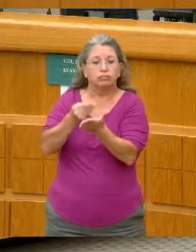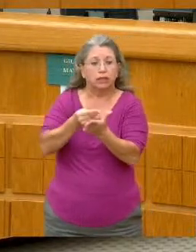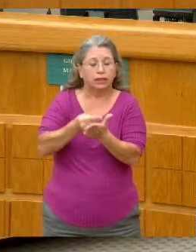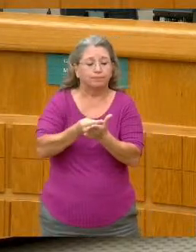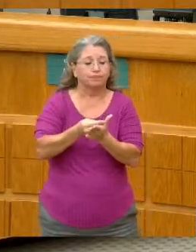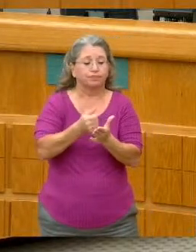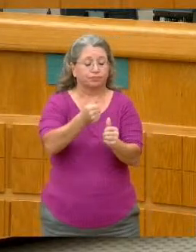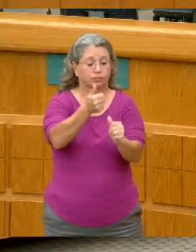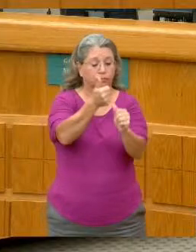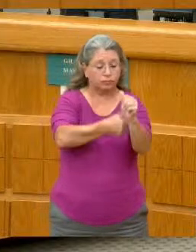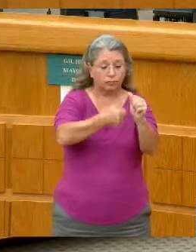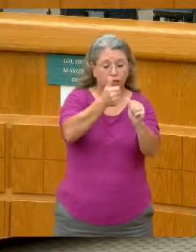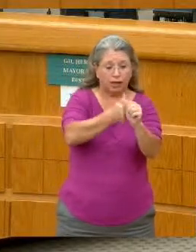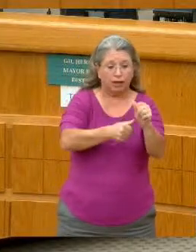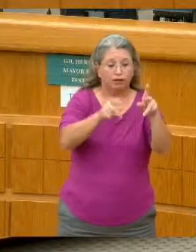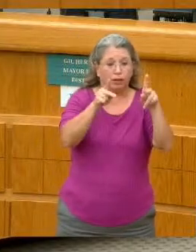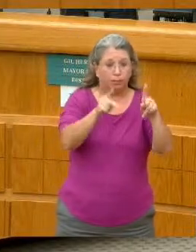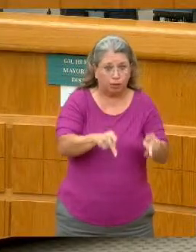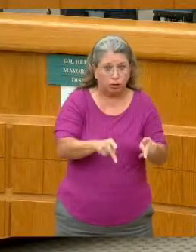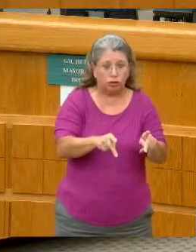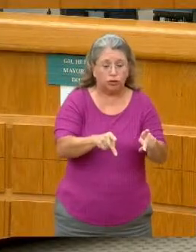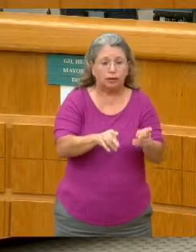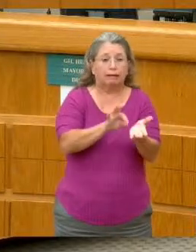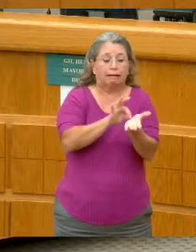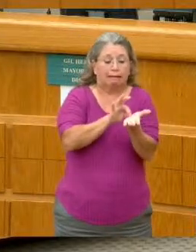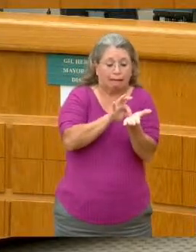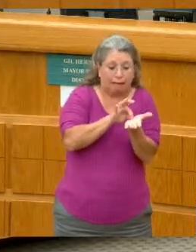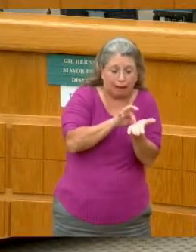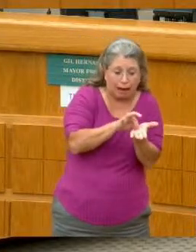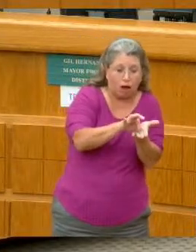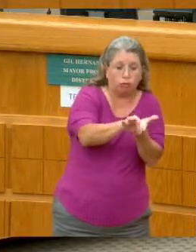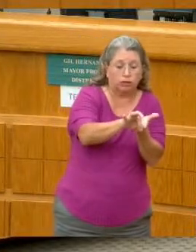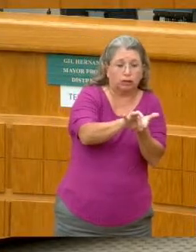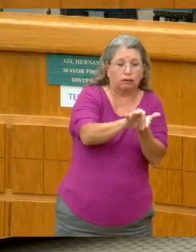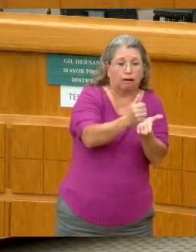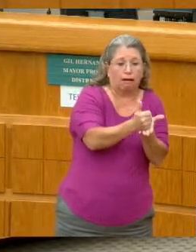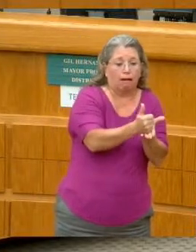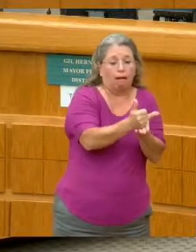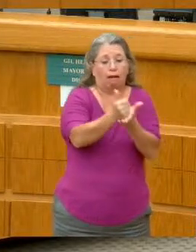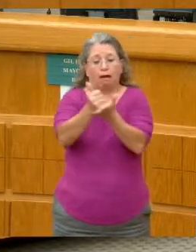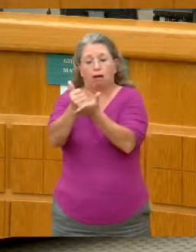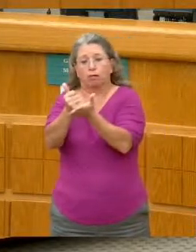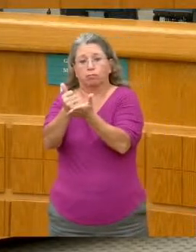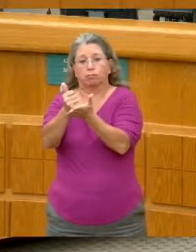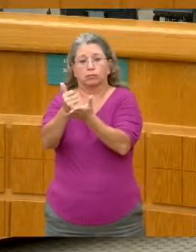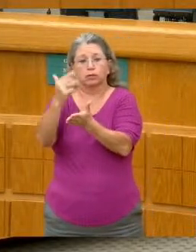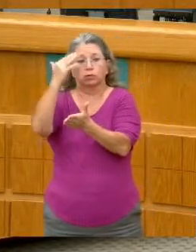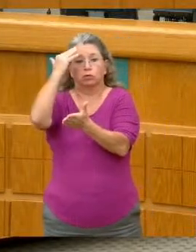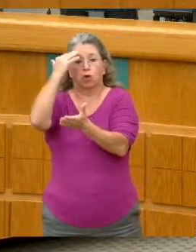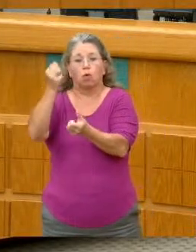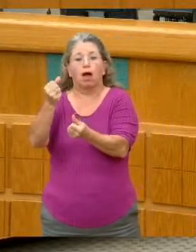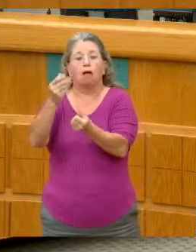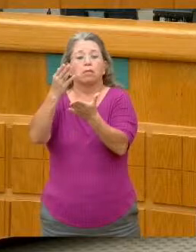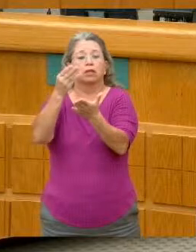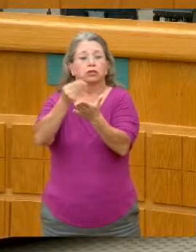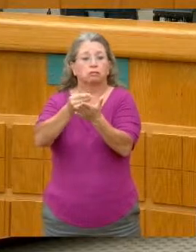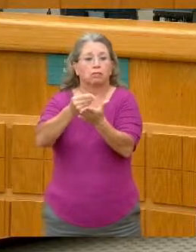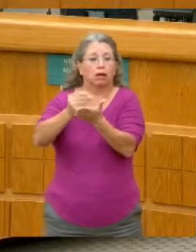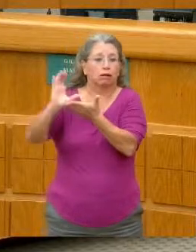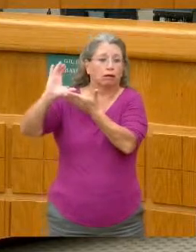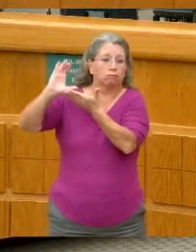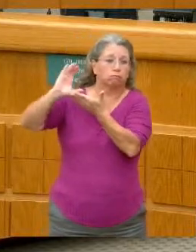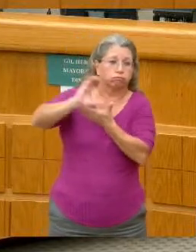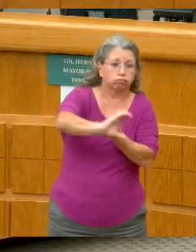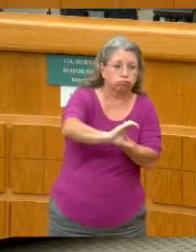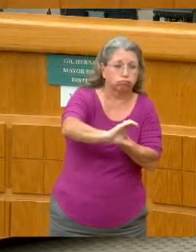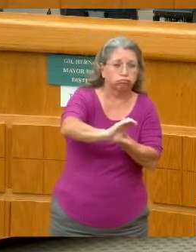register counts for that allocation. And so, for instance, in Nueces County,